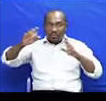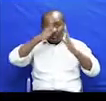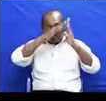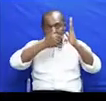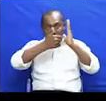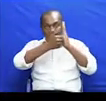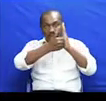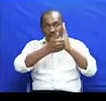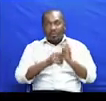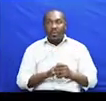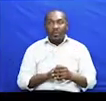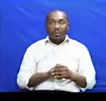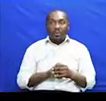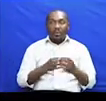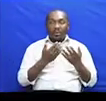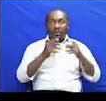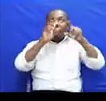This is the experiment.